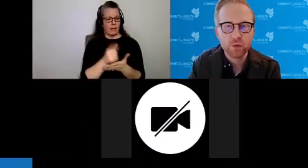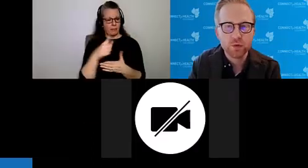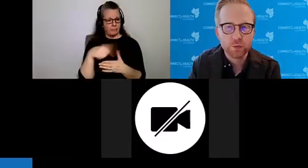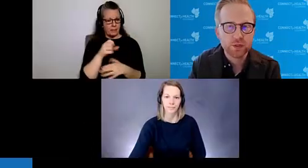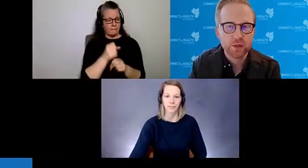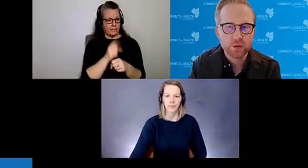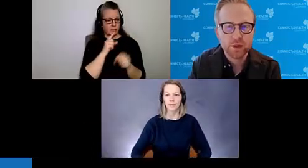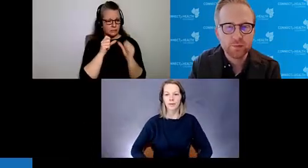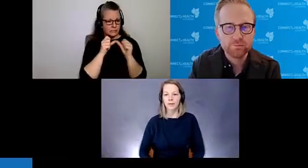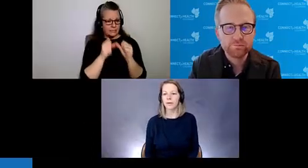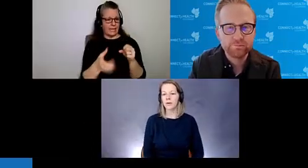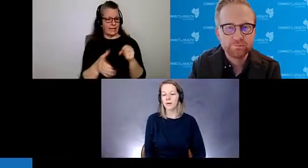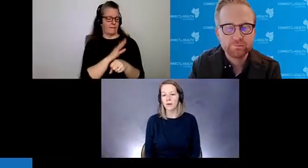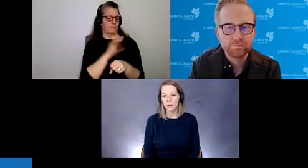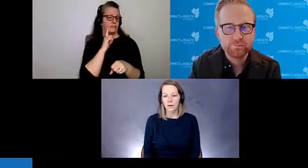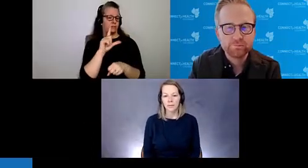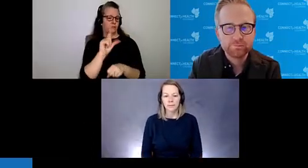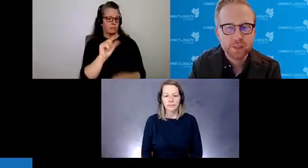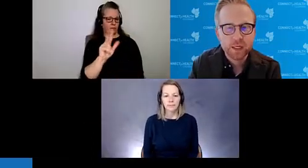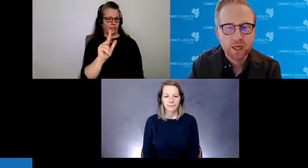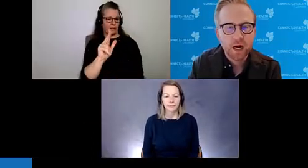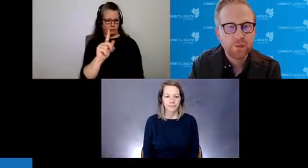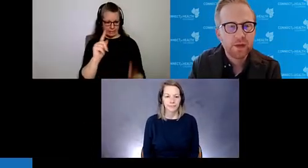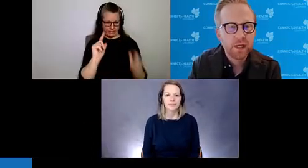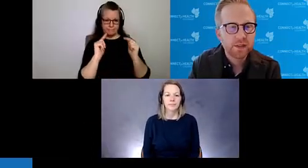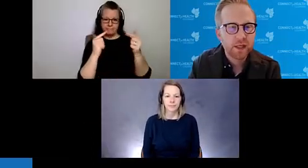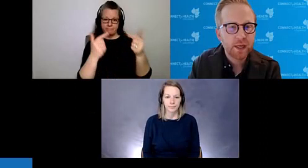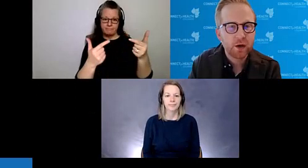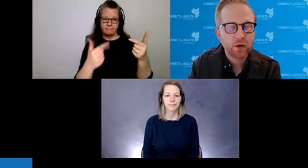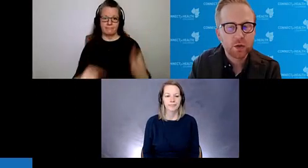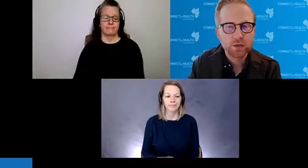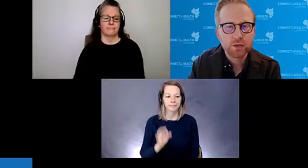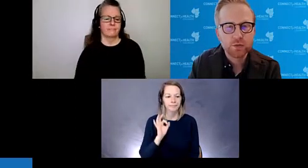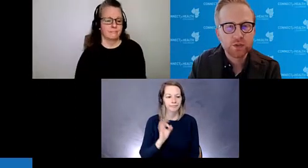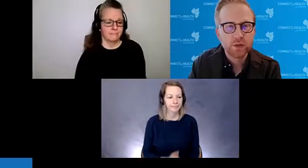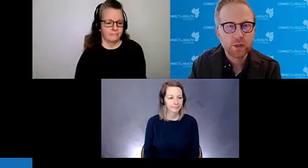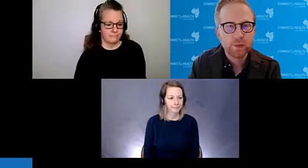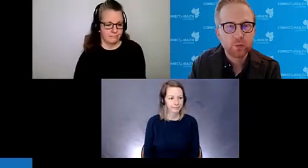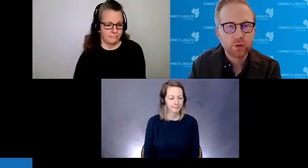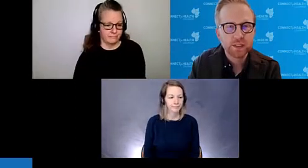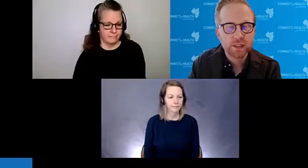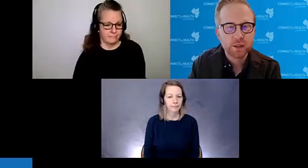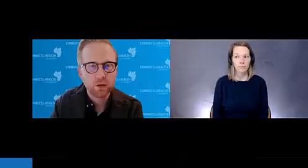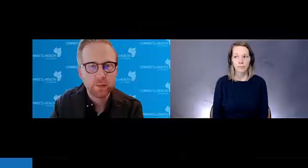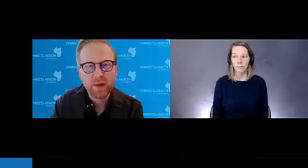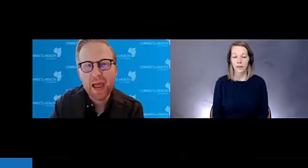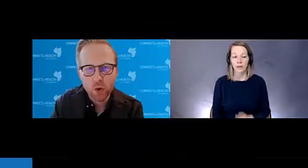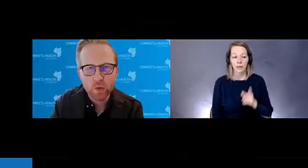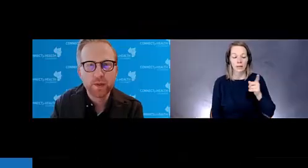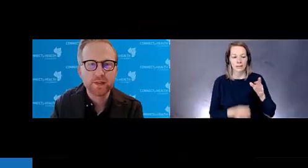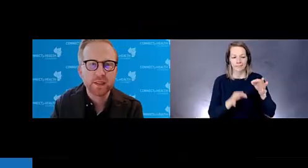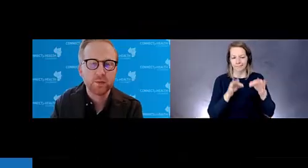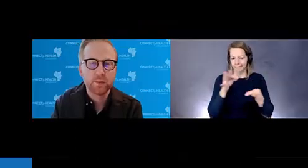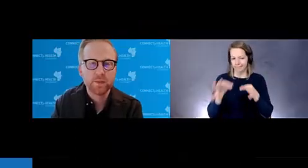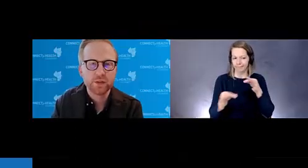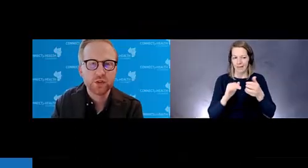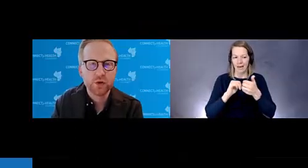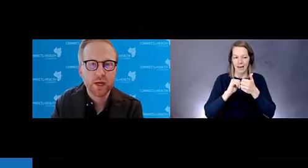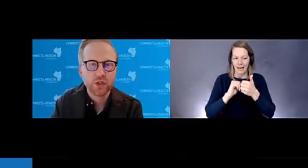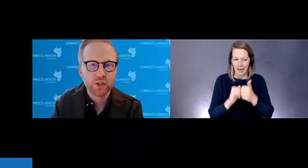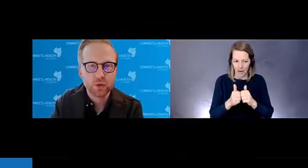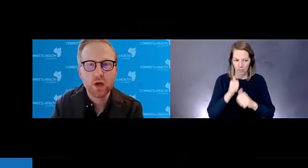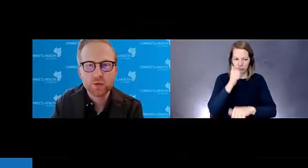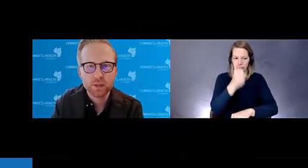coverage for 2023. On the next slide, I'll go into just a little bit more detail about how we plan to implement